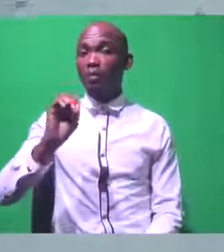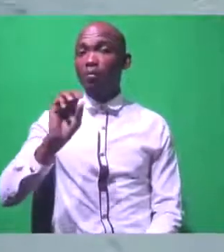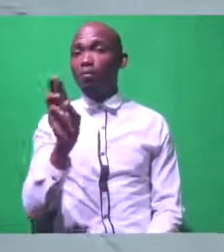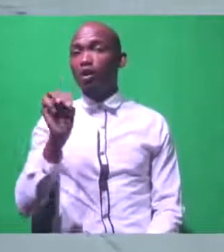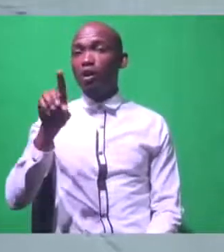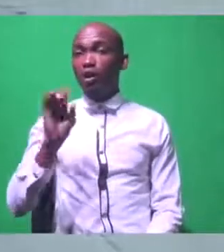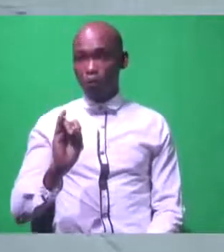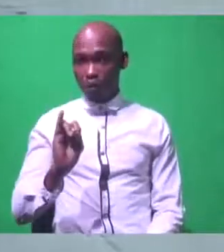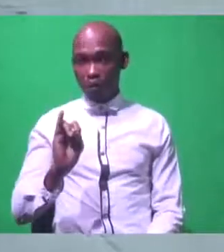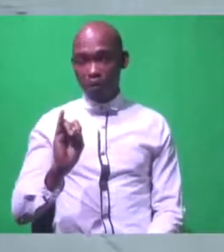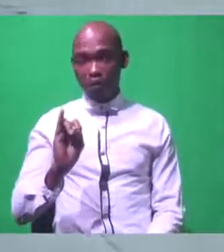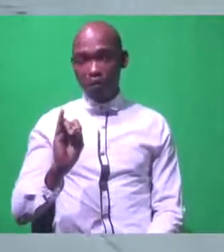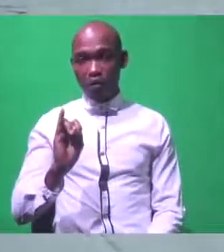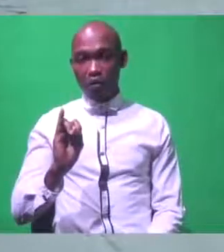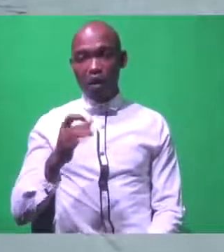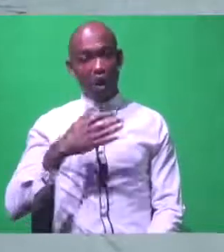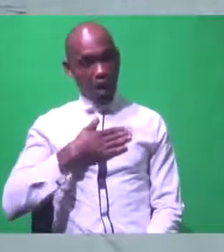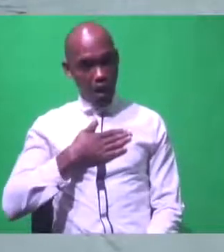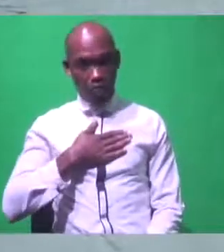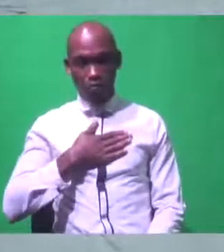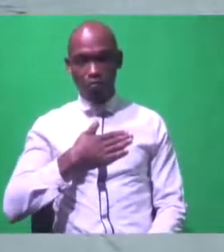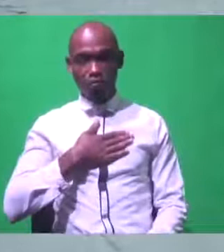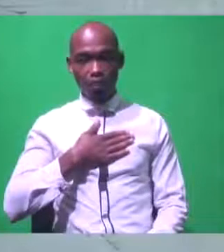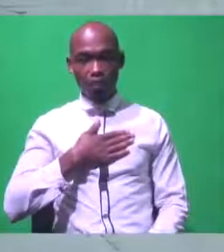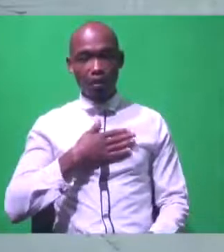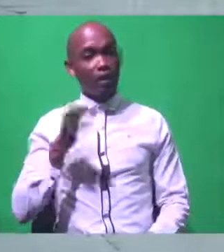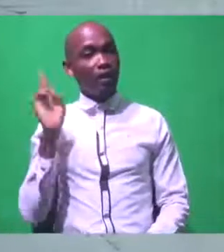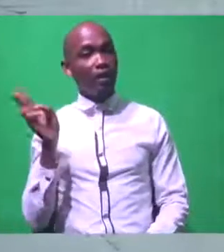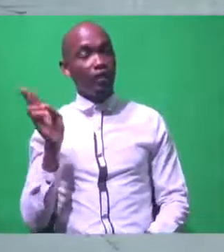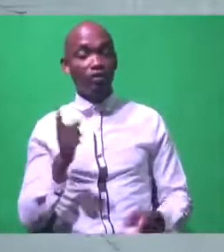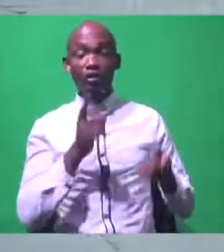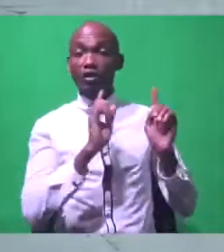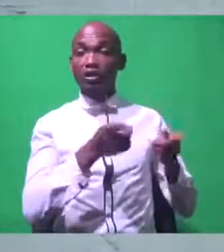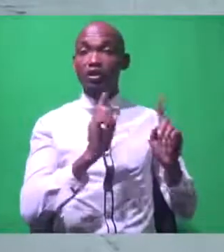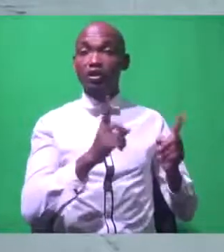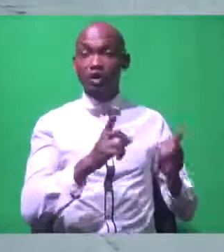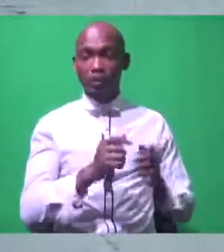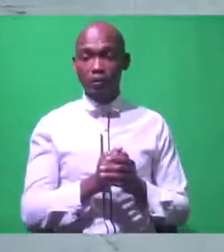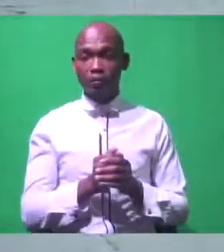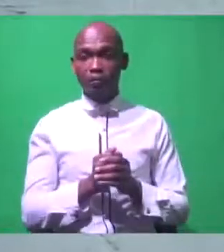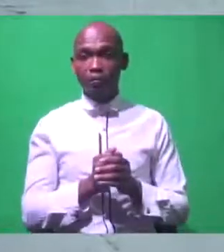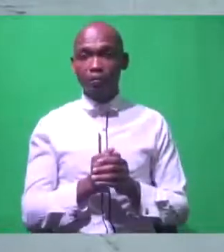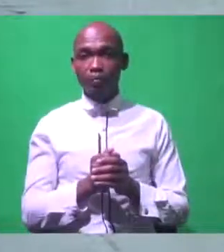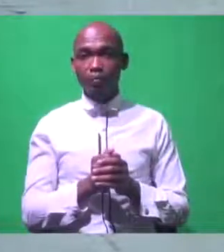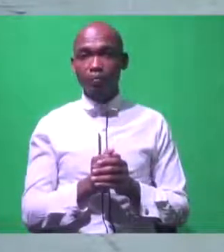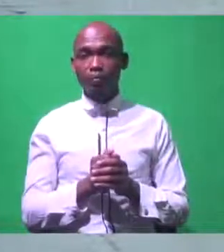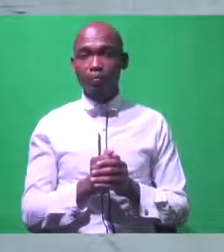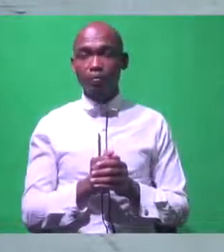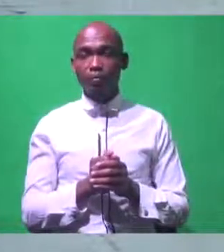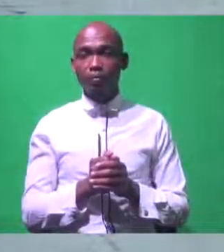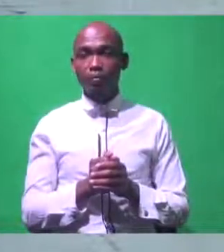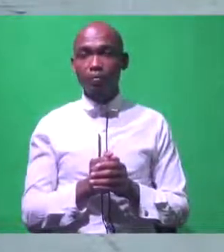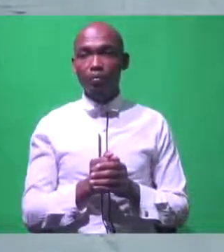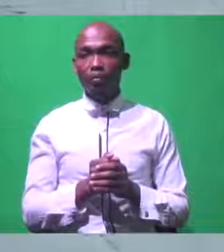I am history teacher. Today I will be with Form 3 students in